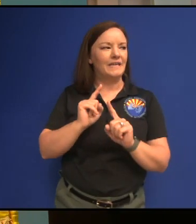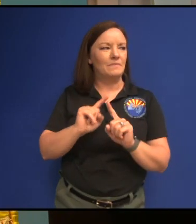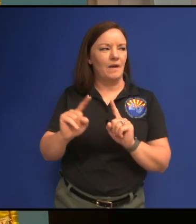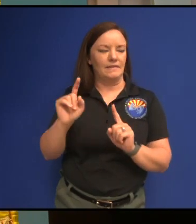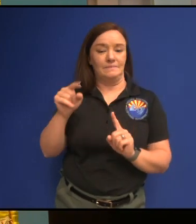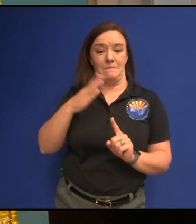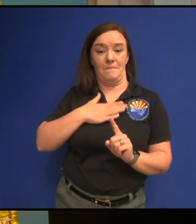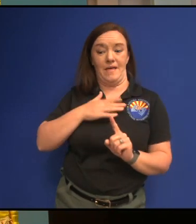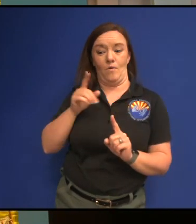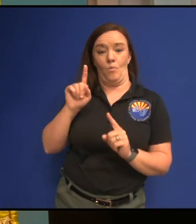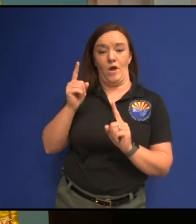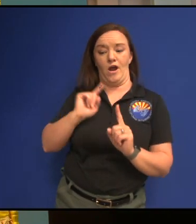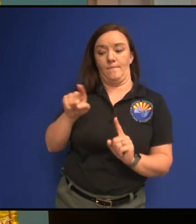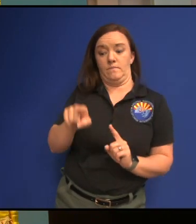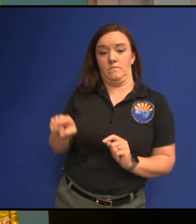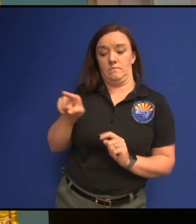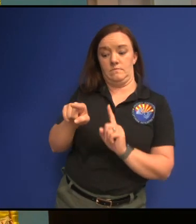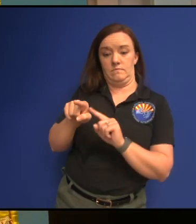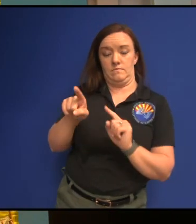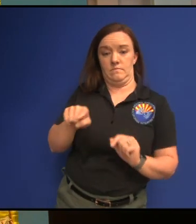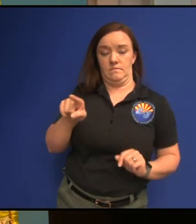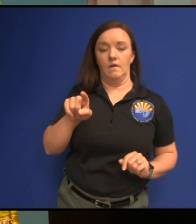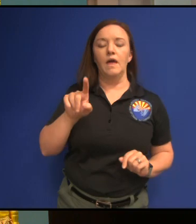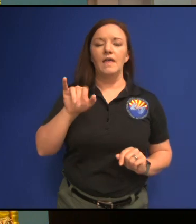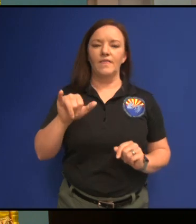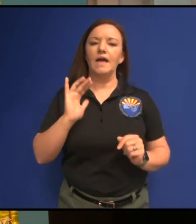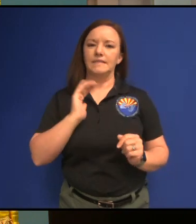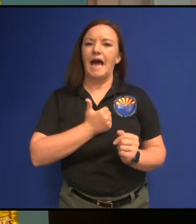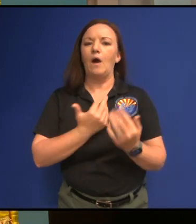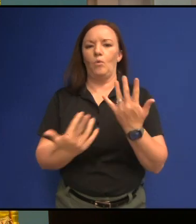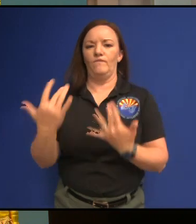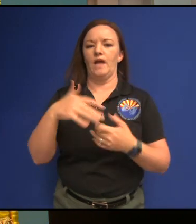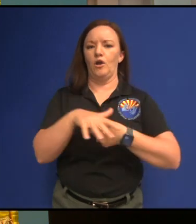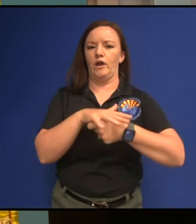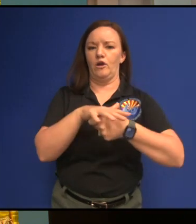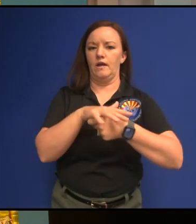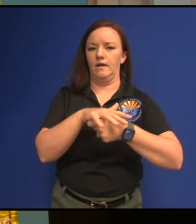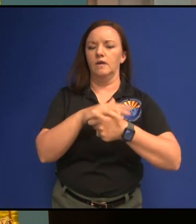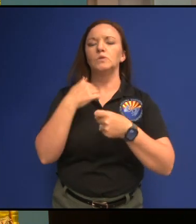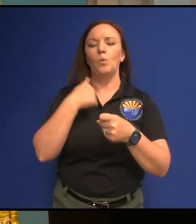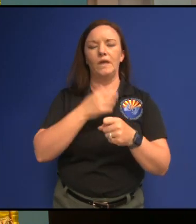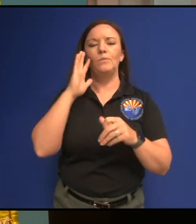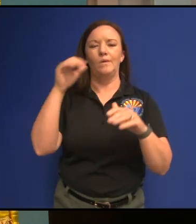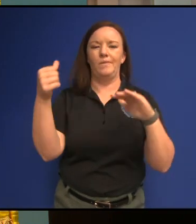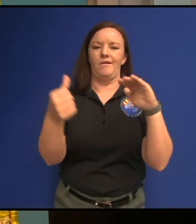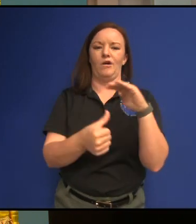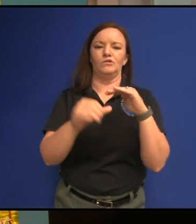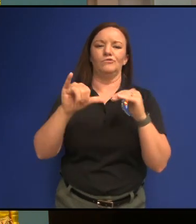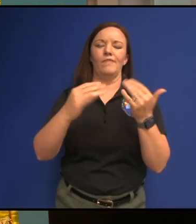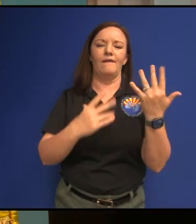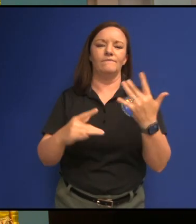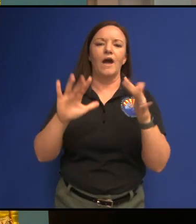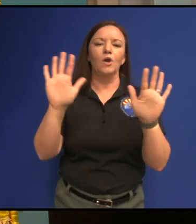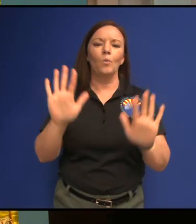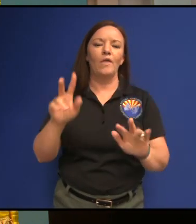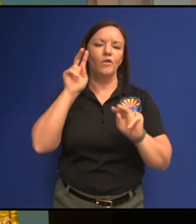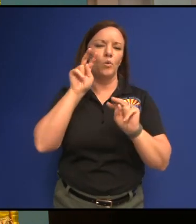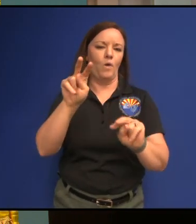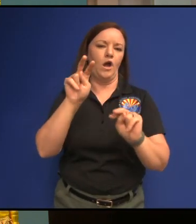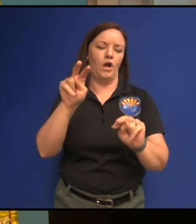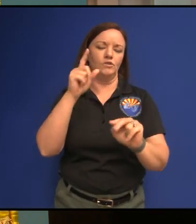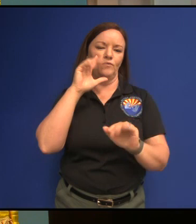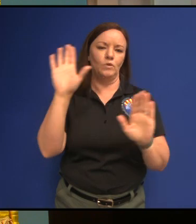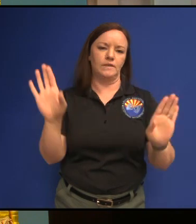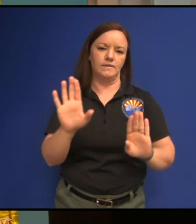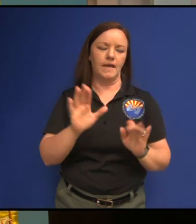I'm circling here is where our fire area is. So our fire area will be under this fire weather watch as we head into Sunday. And